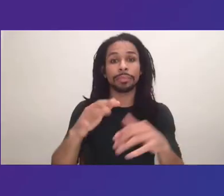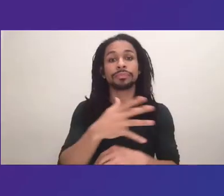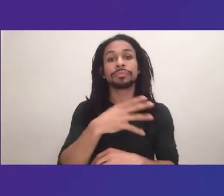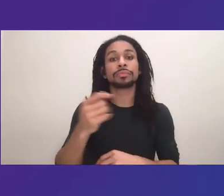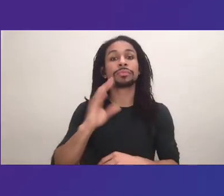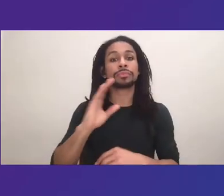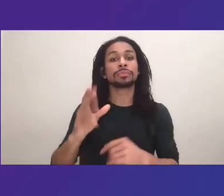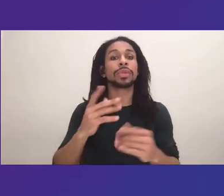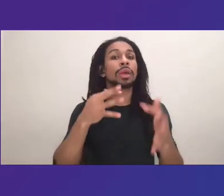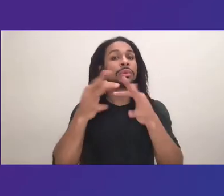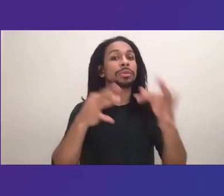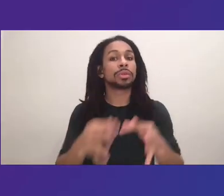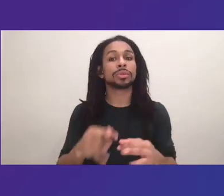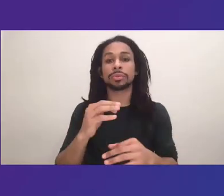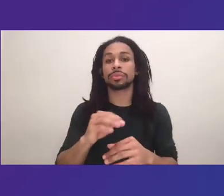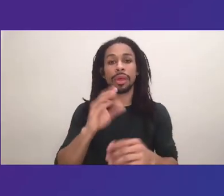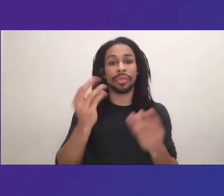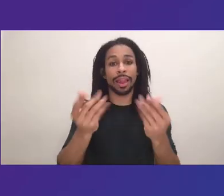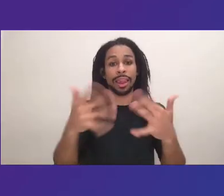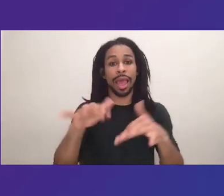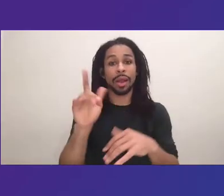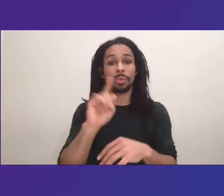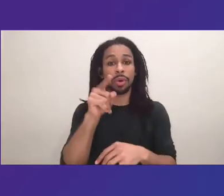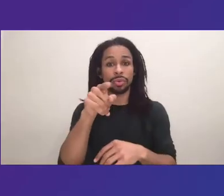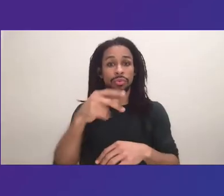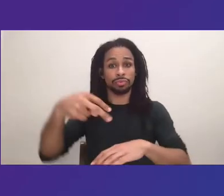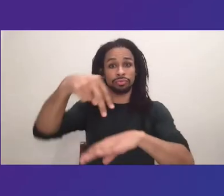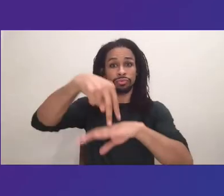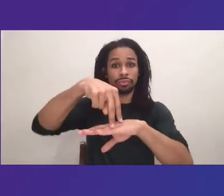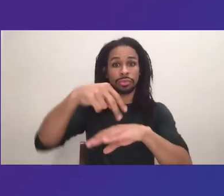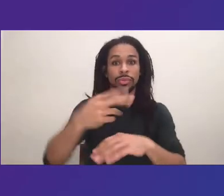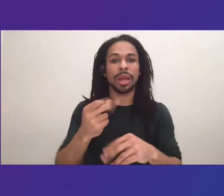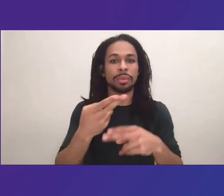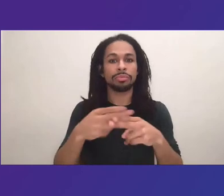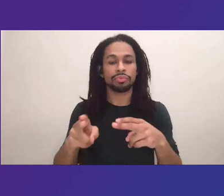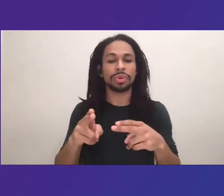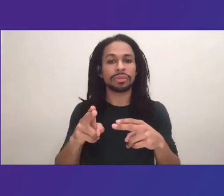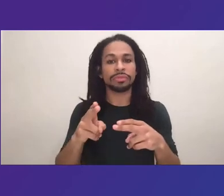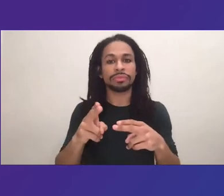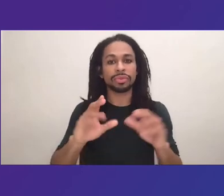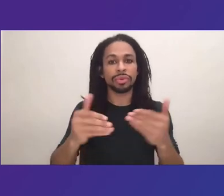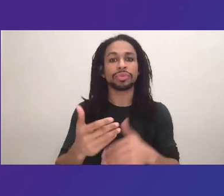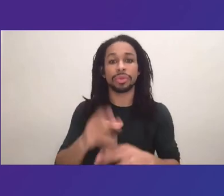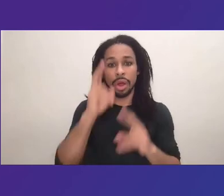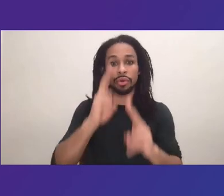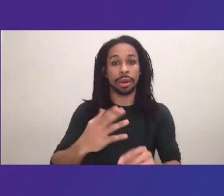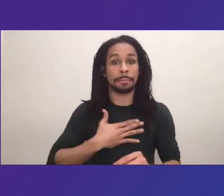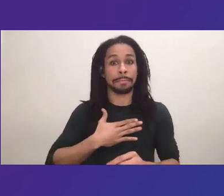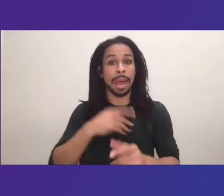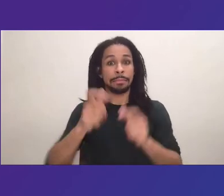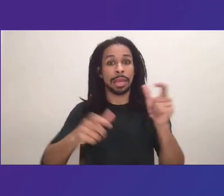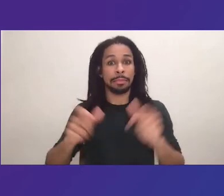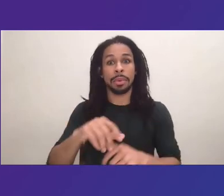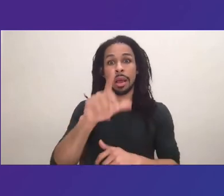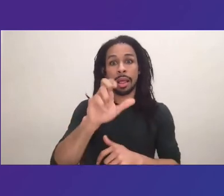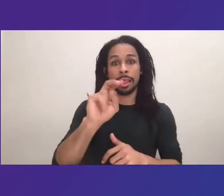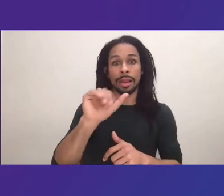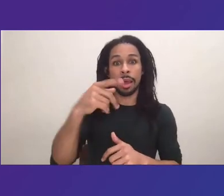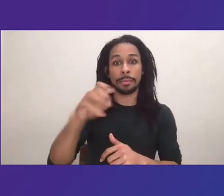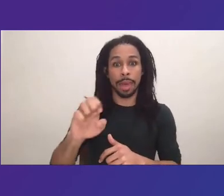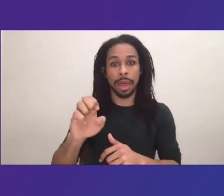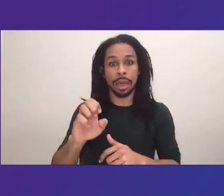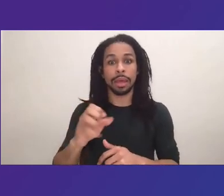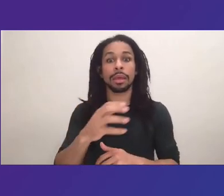land you're on and a brief introduction honoring my people, the Lenape, also known as